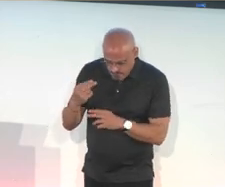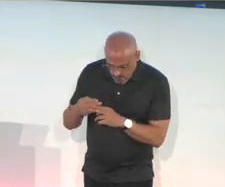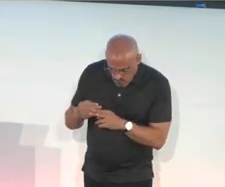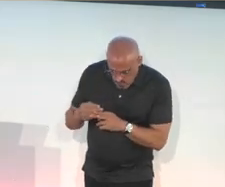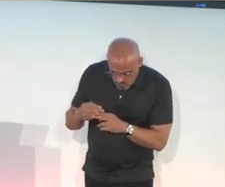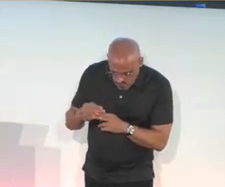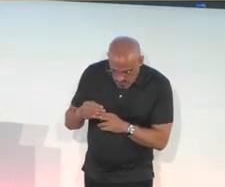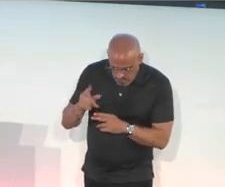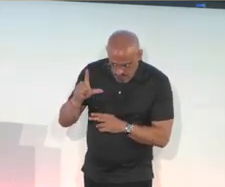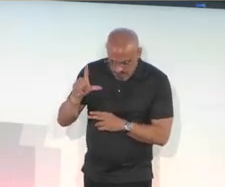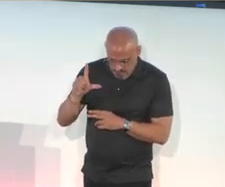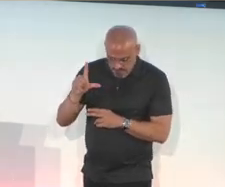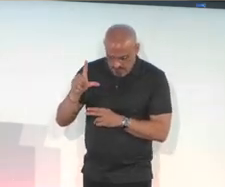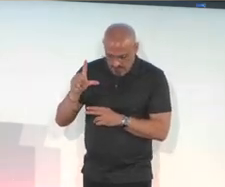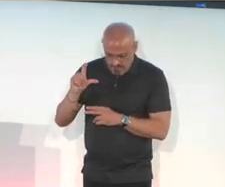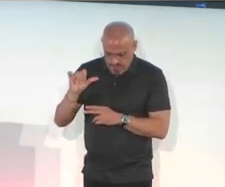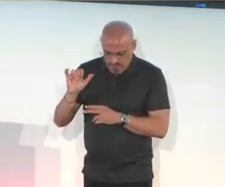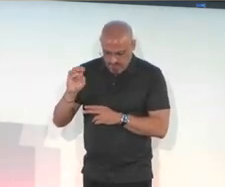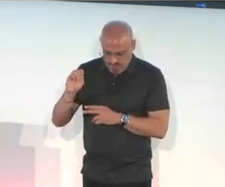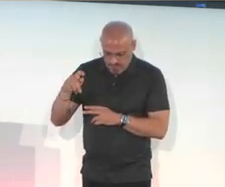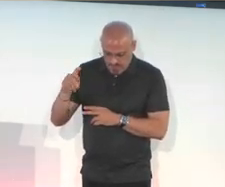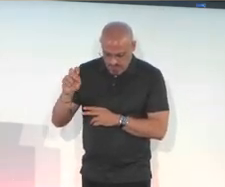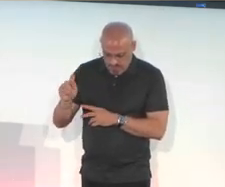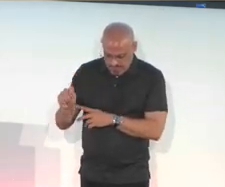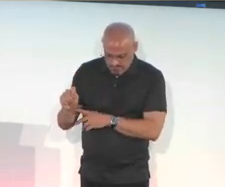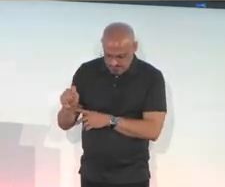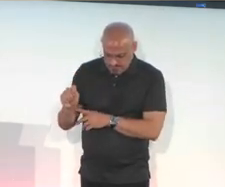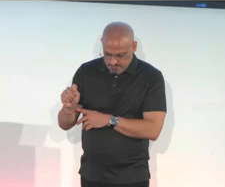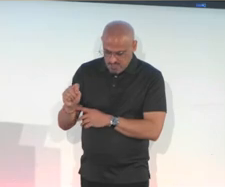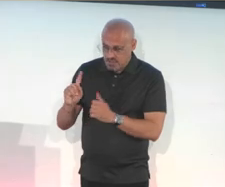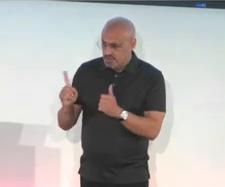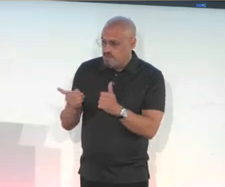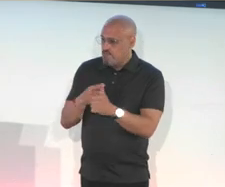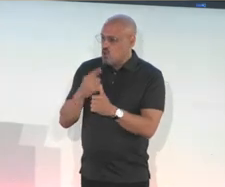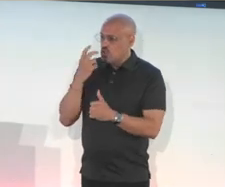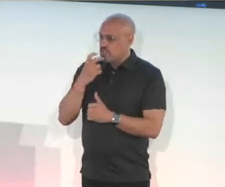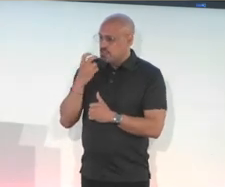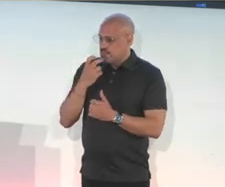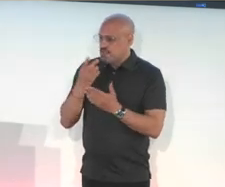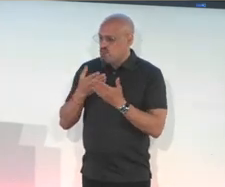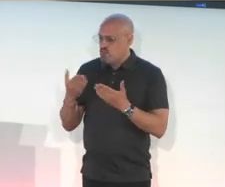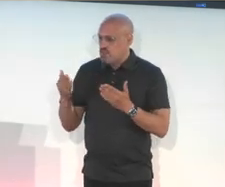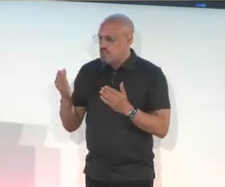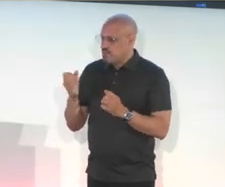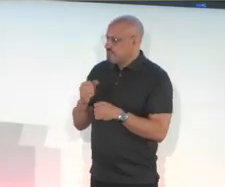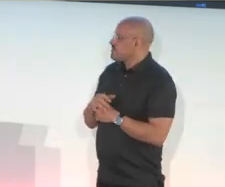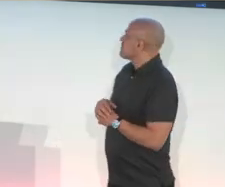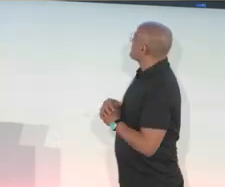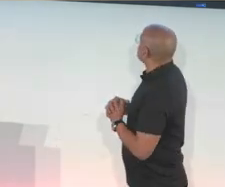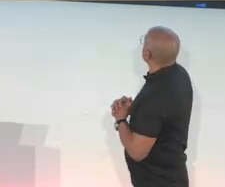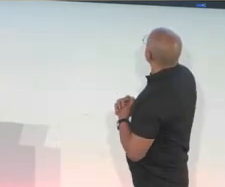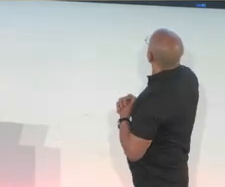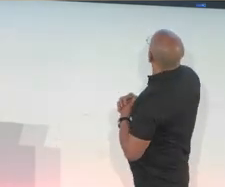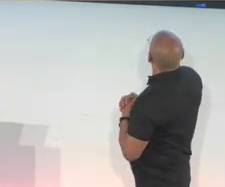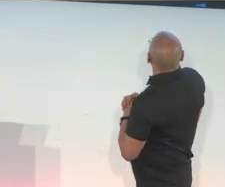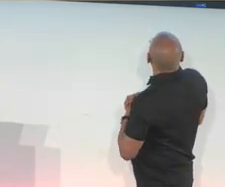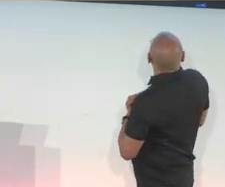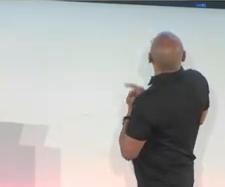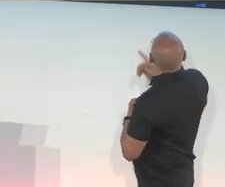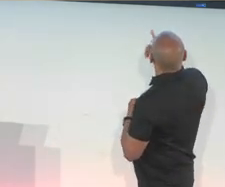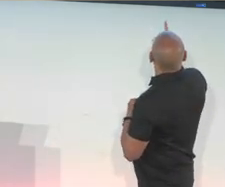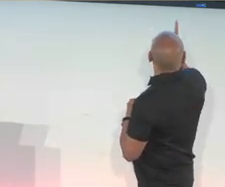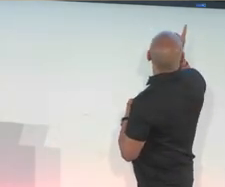Now, LipNet is one of the first end-to-end sentence-level lip reading models. It kind of revolutionized this